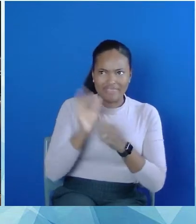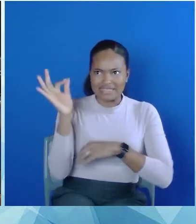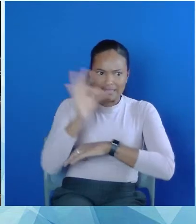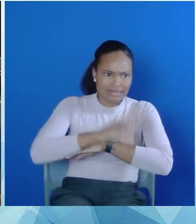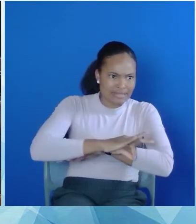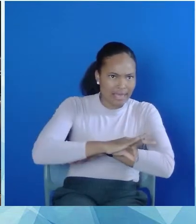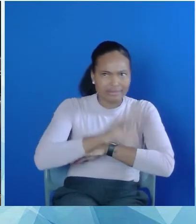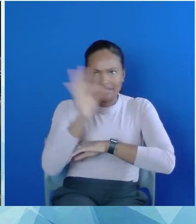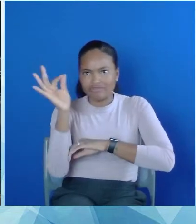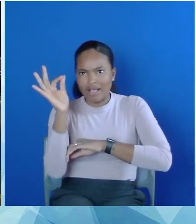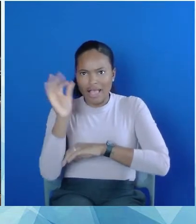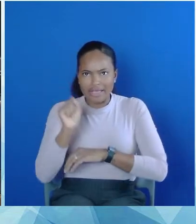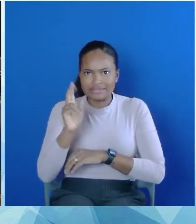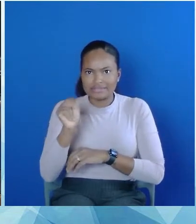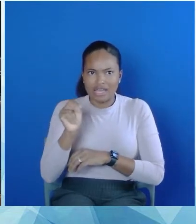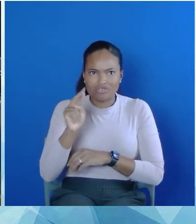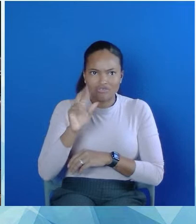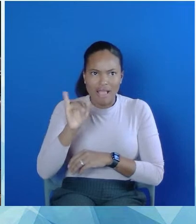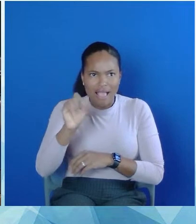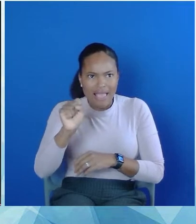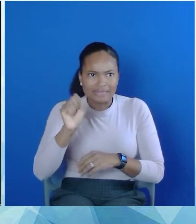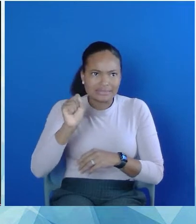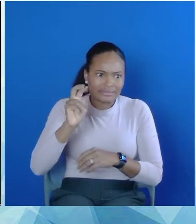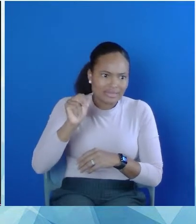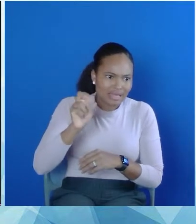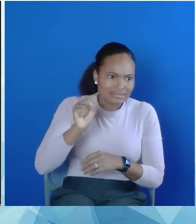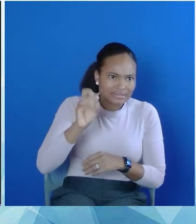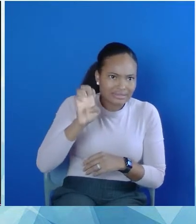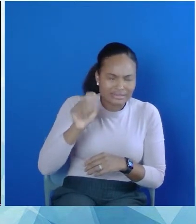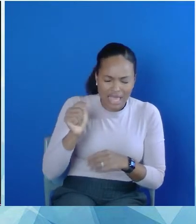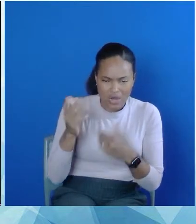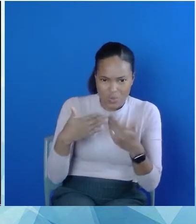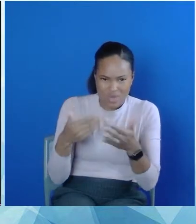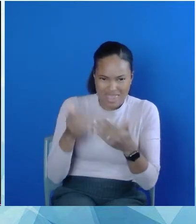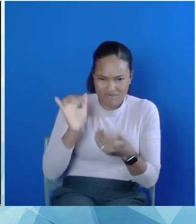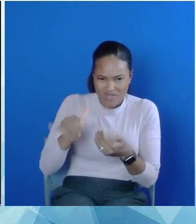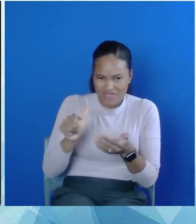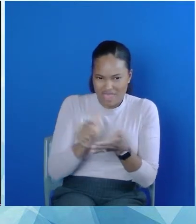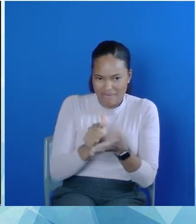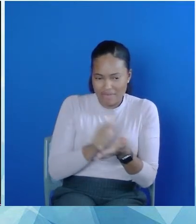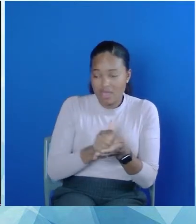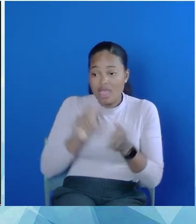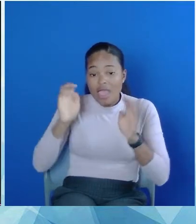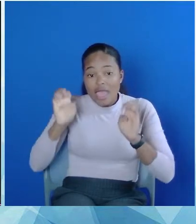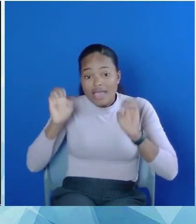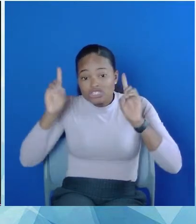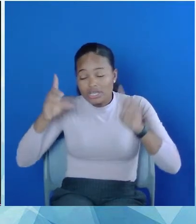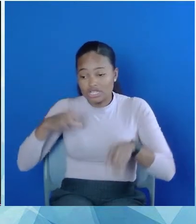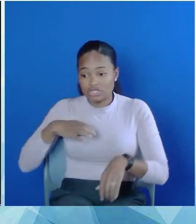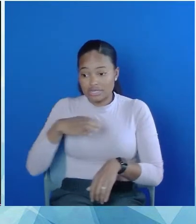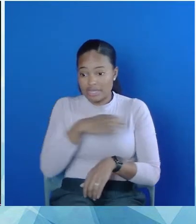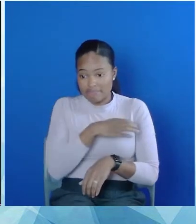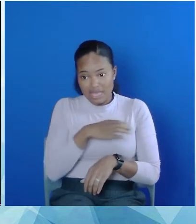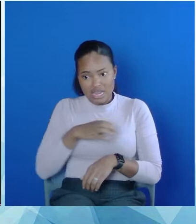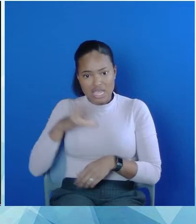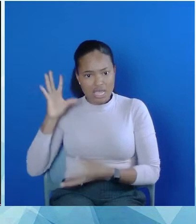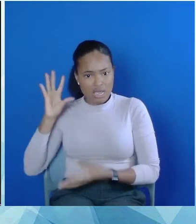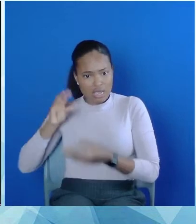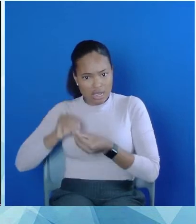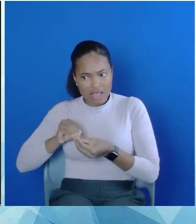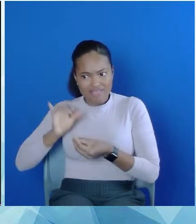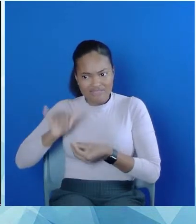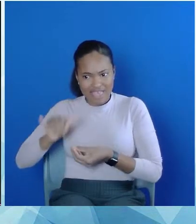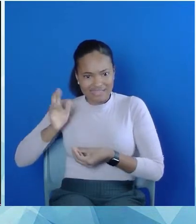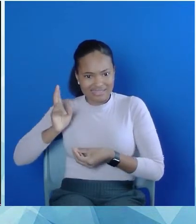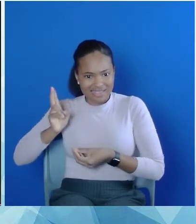the sunrise bill, rather, that you were just talking about. The Education Committee has historically always been the committee for us, but now being